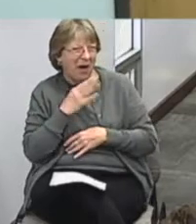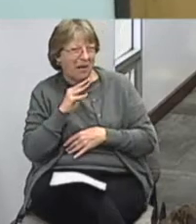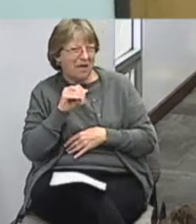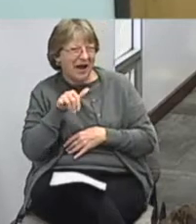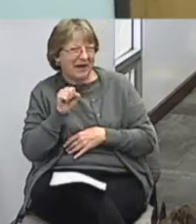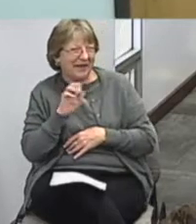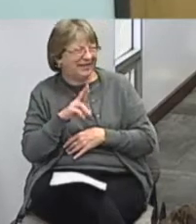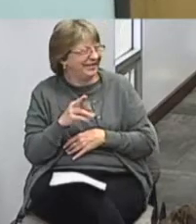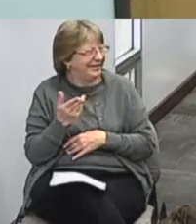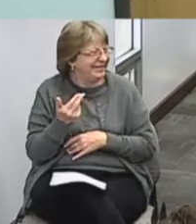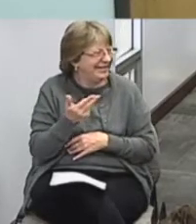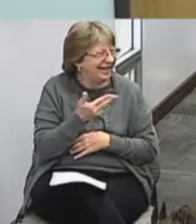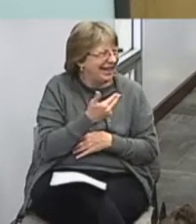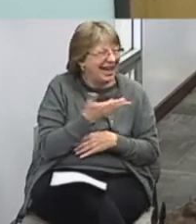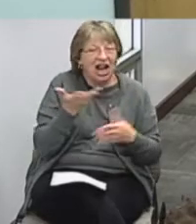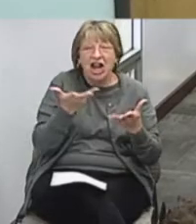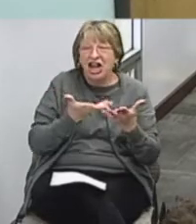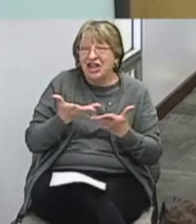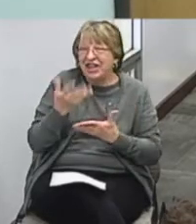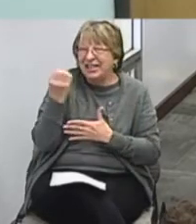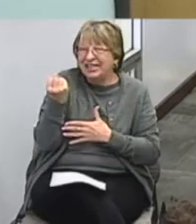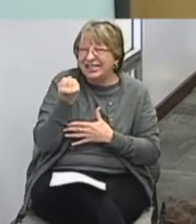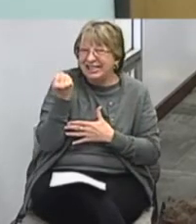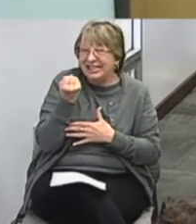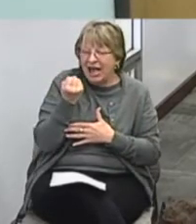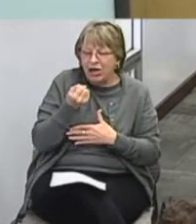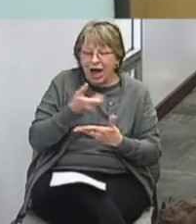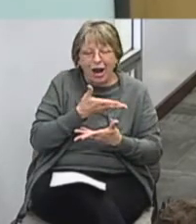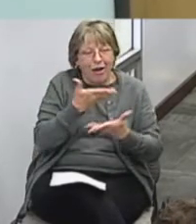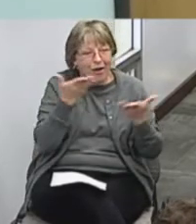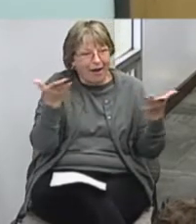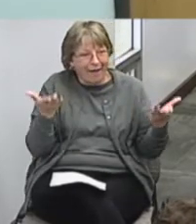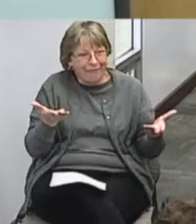This Saturday, you are all invited to join the Second Saturday